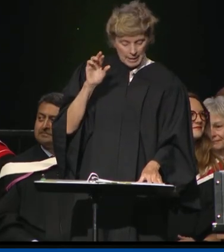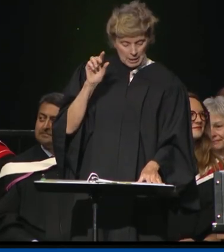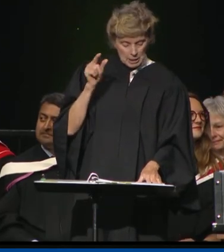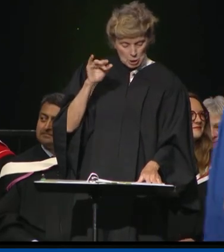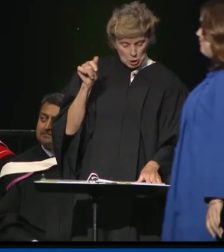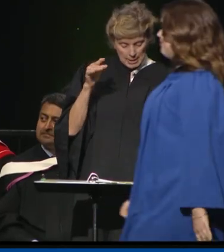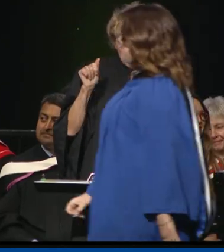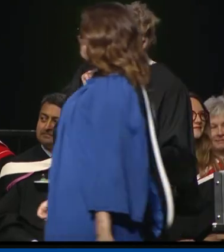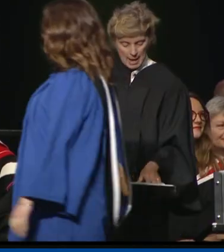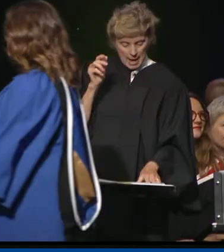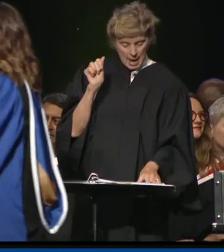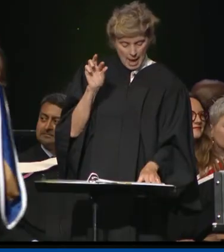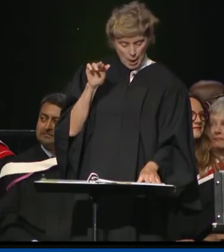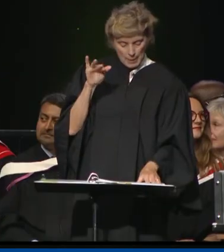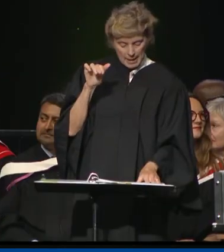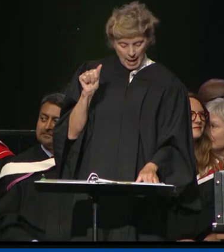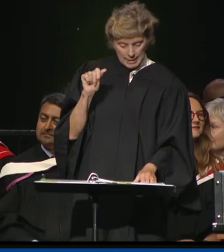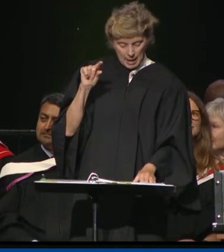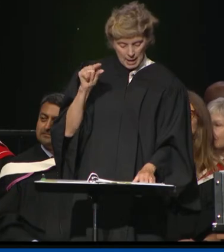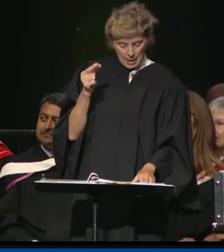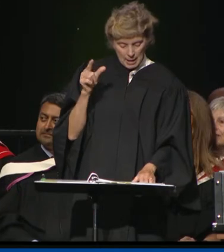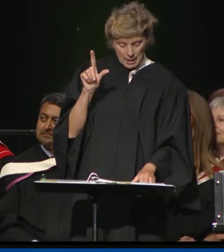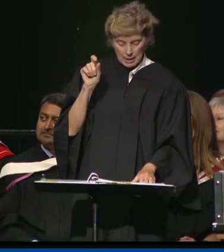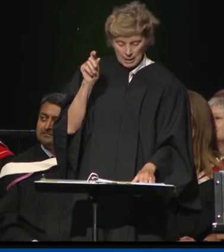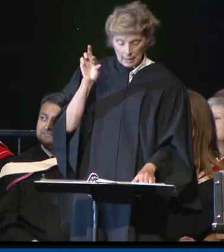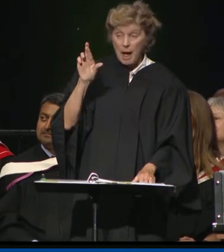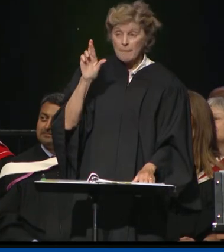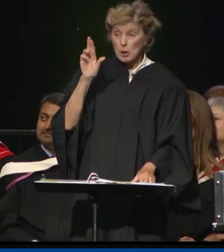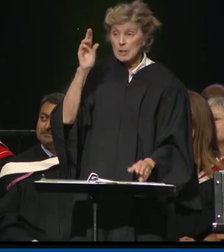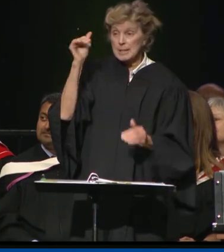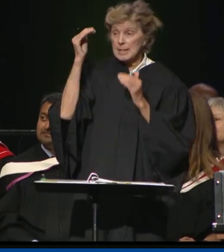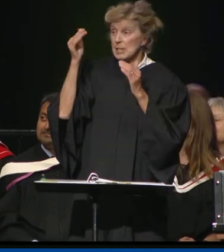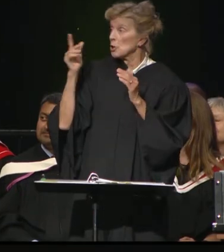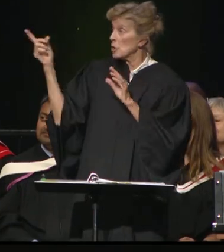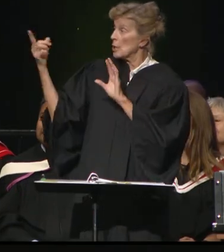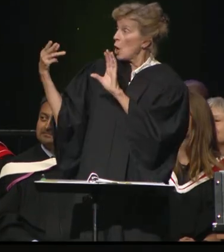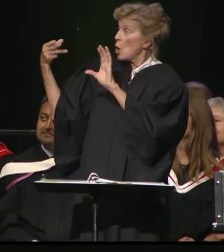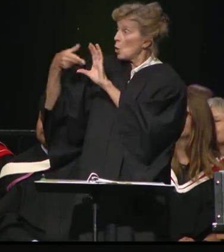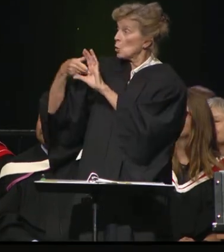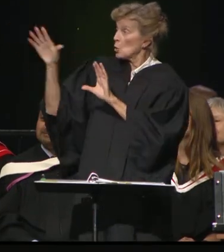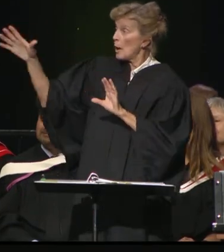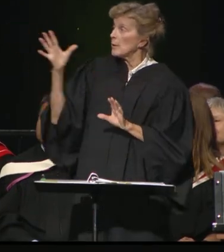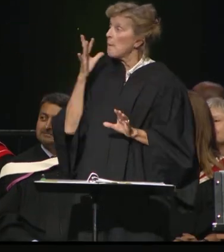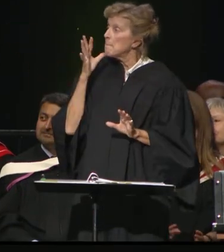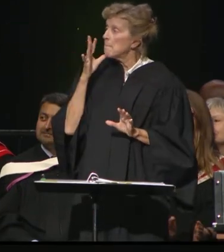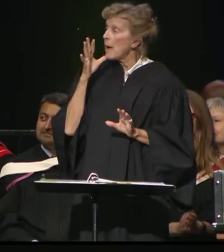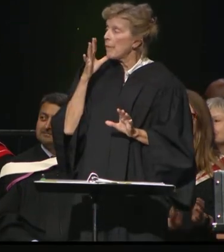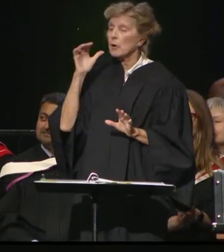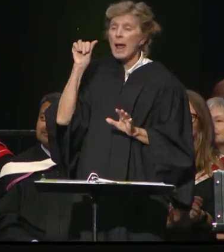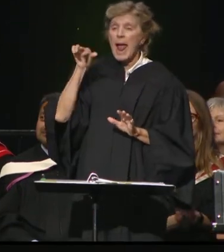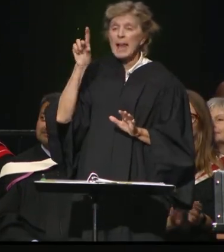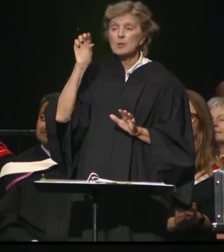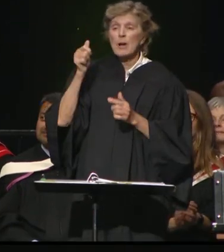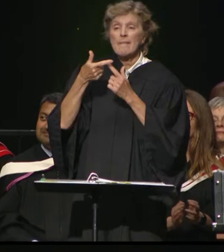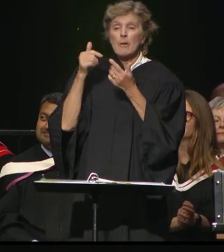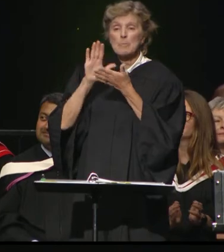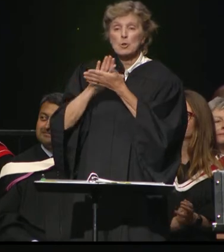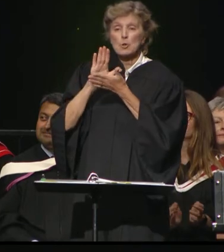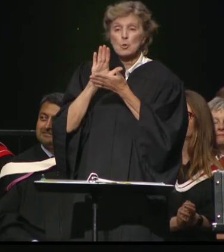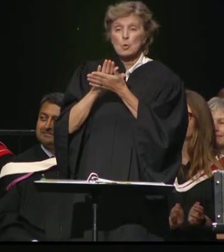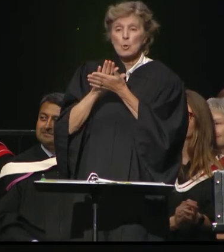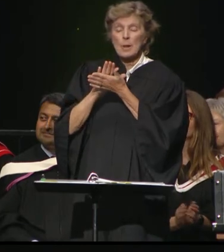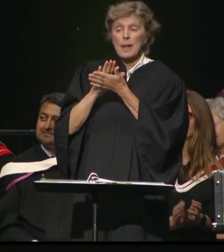Ariana Glover, with distinction. Ariana Glover is being congratulated on stage by their mother, Angela Glover, from the School of